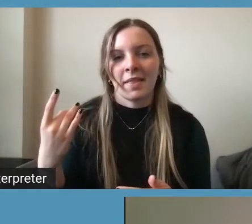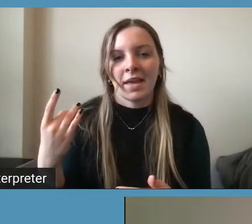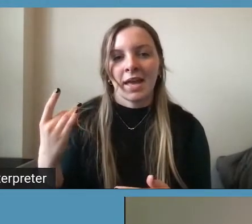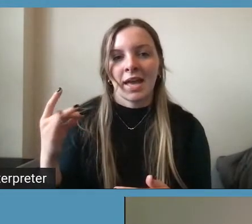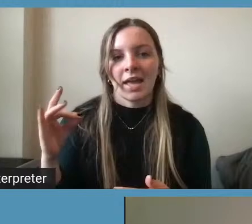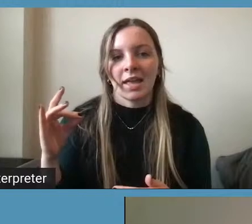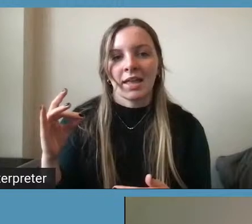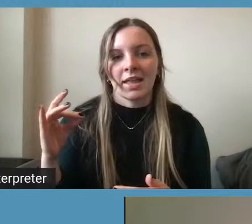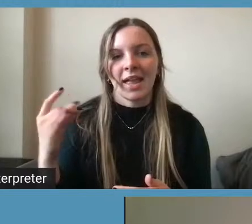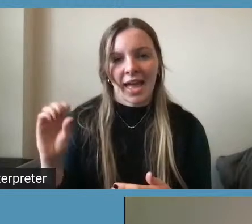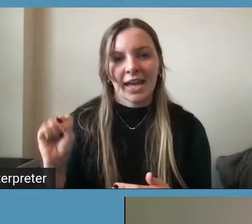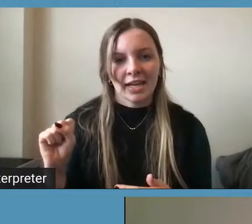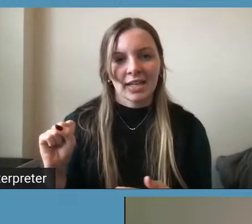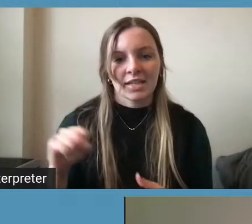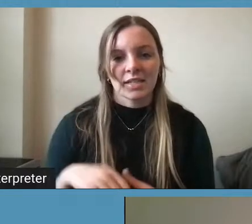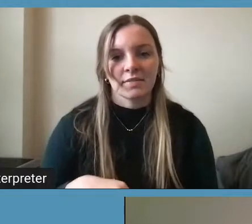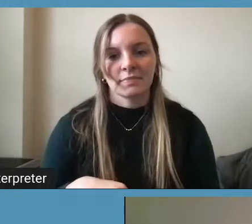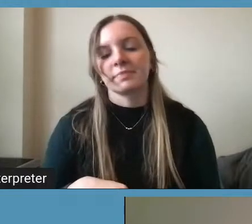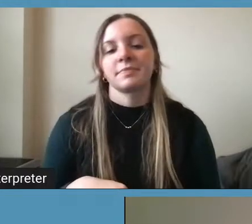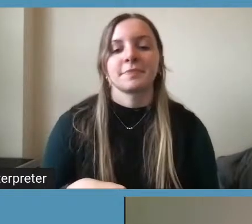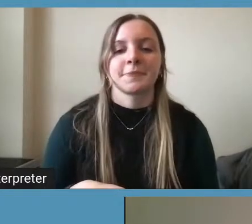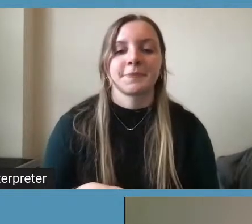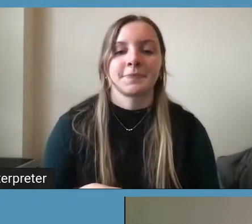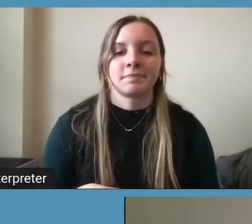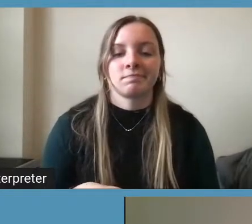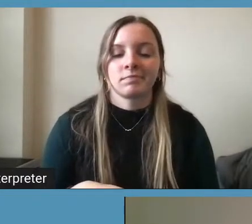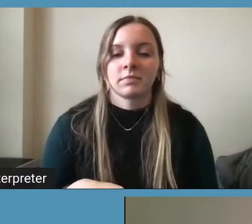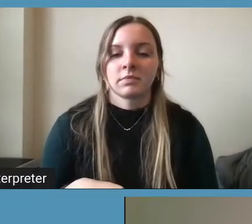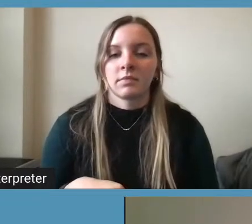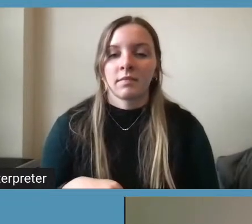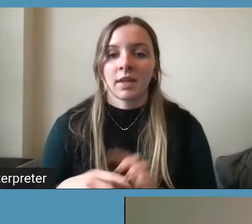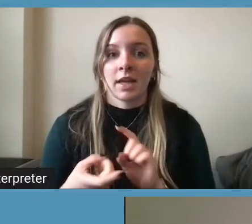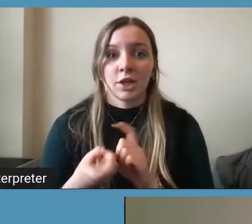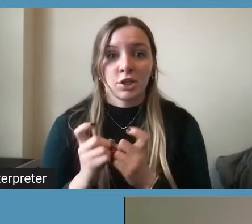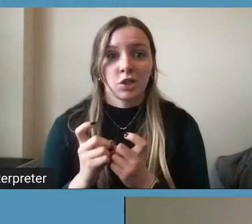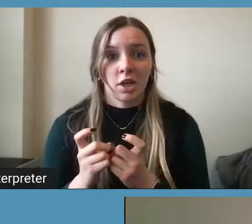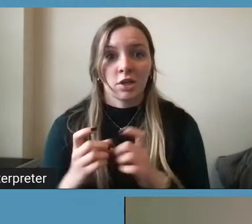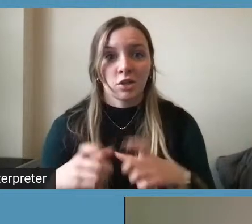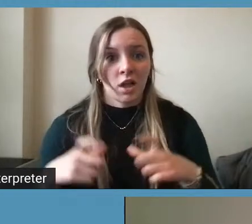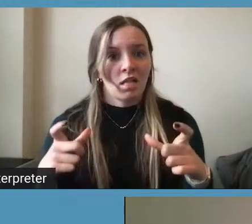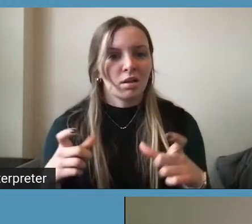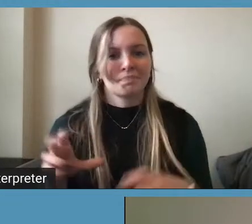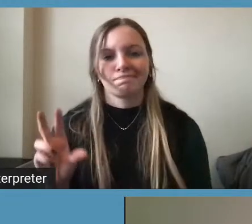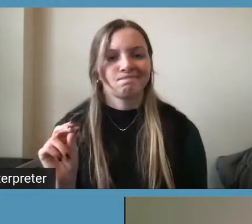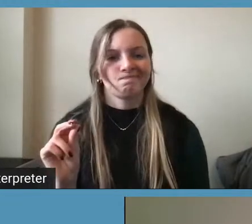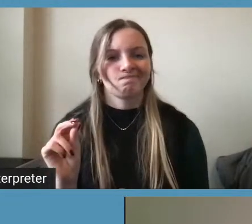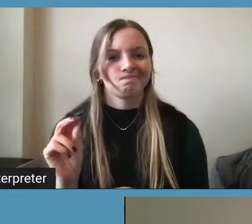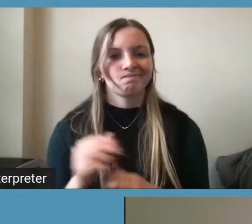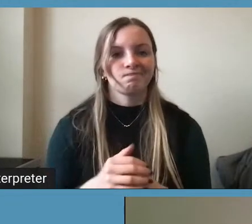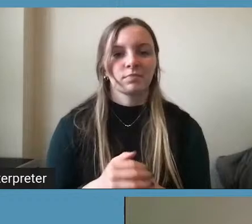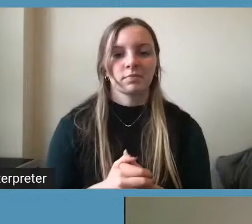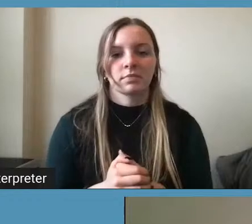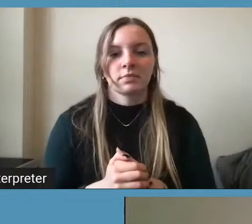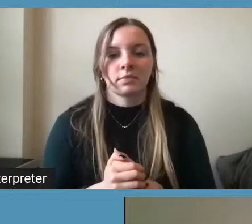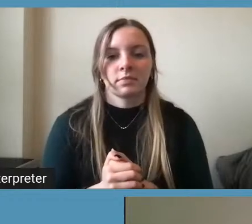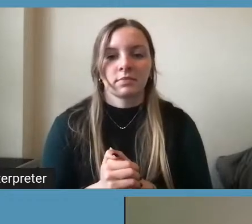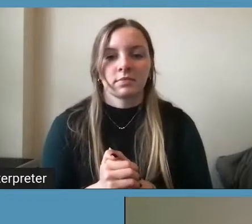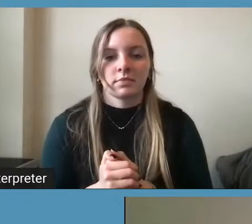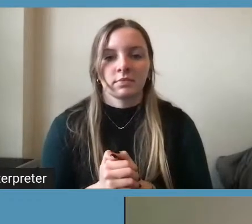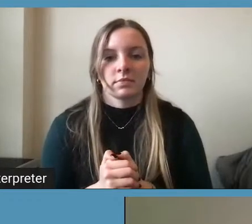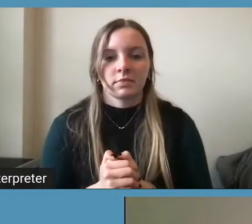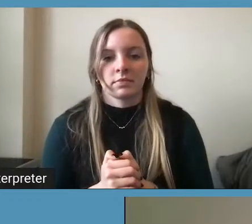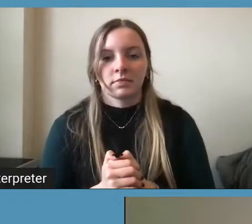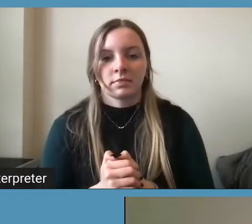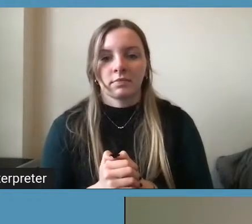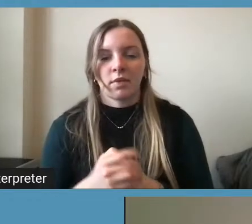do, and there hasn't been a huge change in laser scanning systems other than, I would say, the stuff that's going on for the self-driving